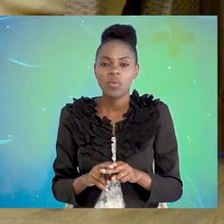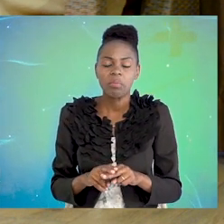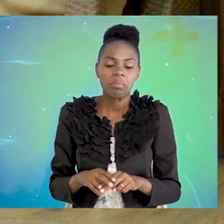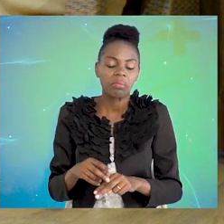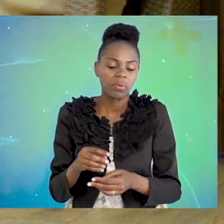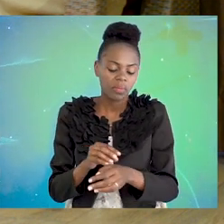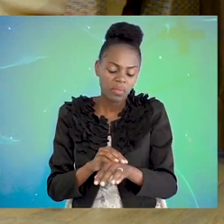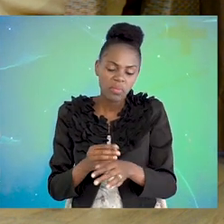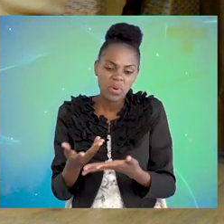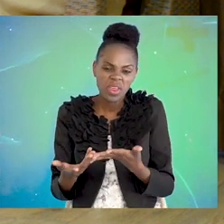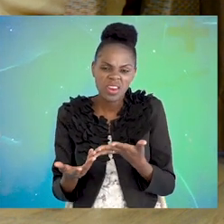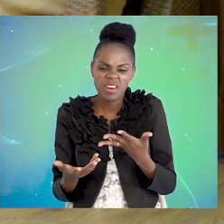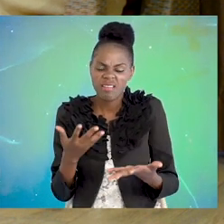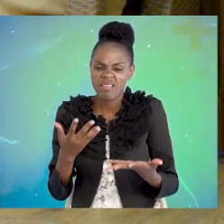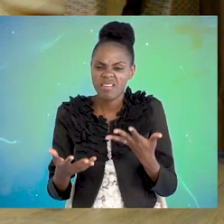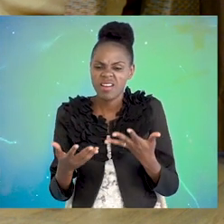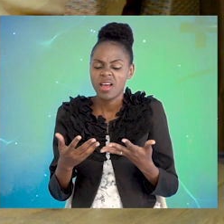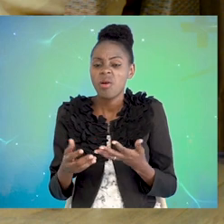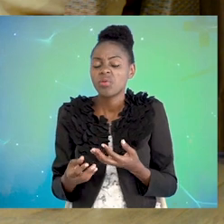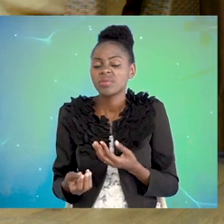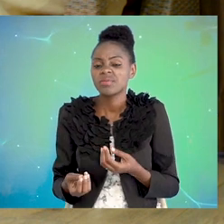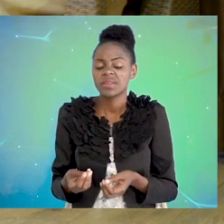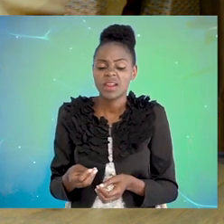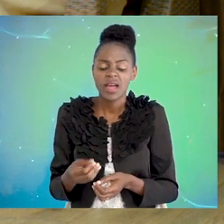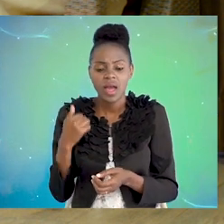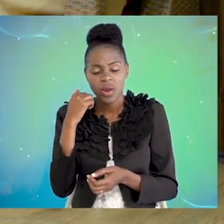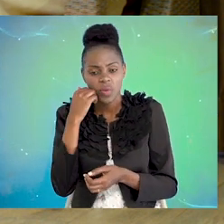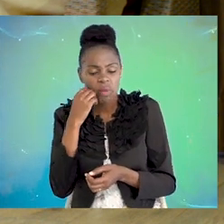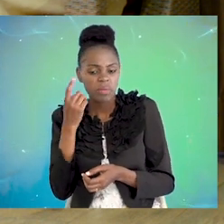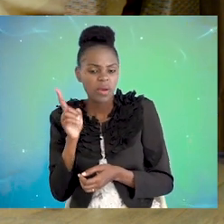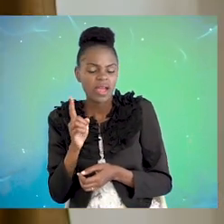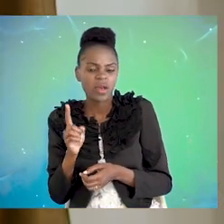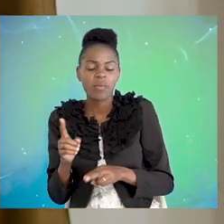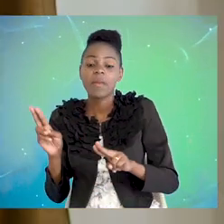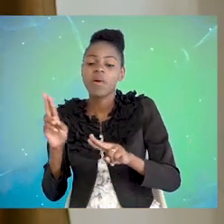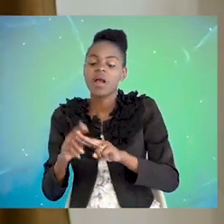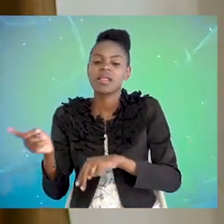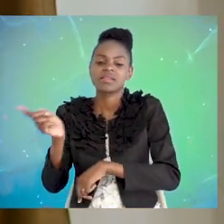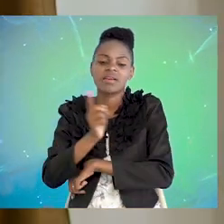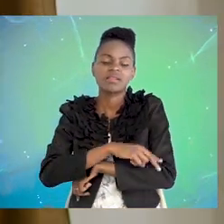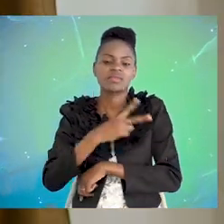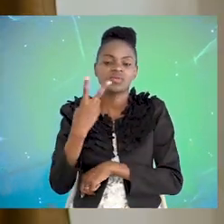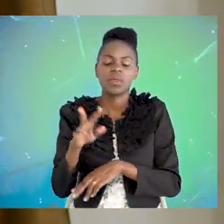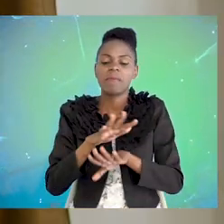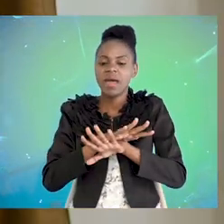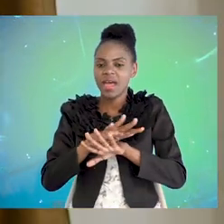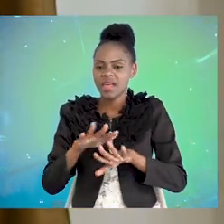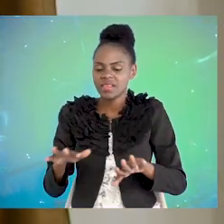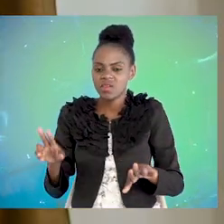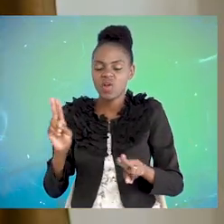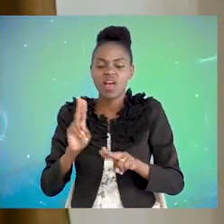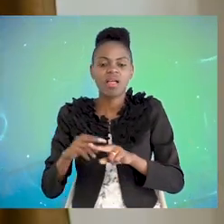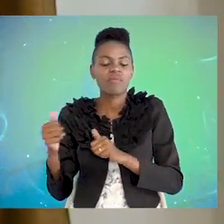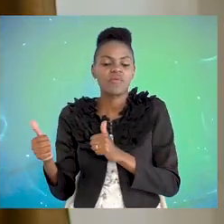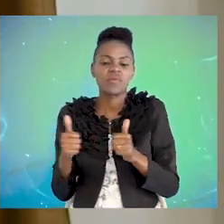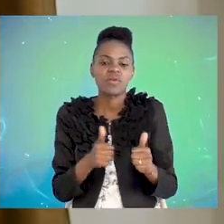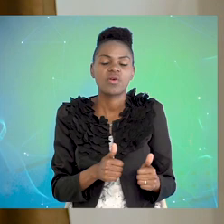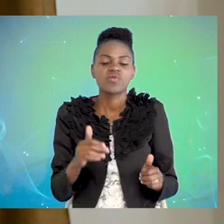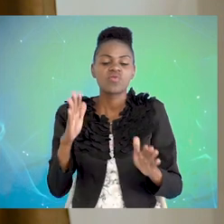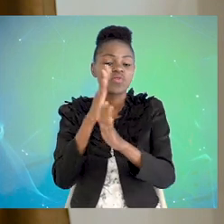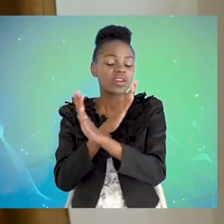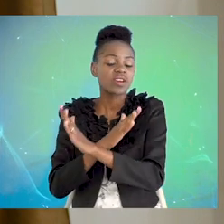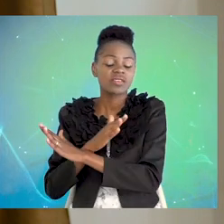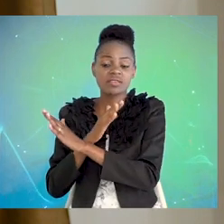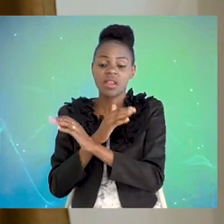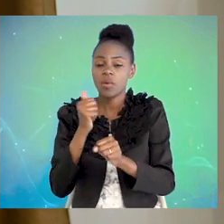red like you would expect, maybe very mild. It lasts 1 or 2 days. That's all. So it's safe.